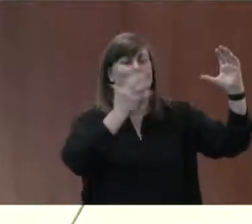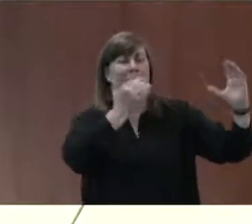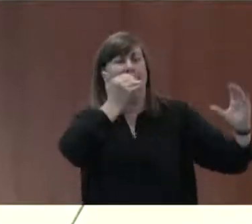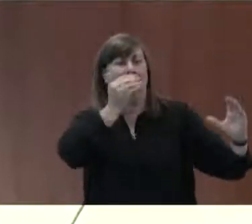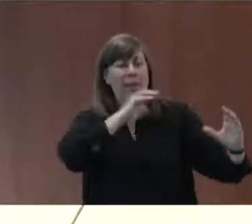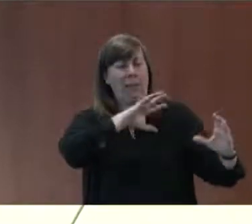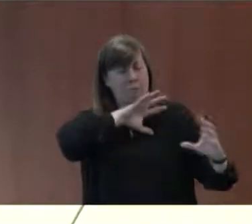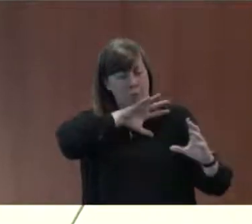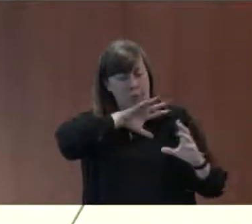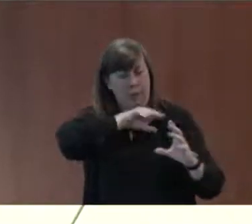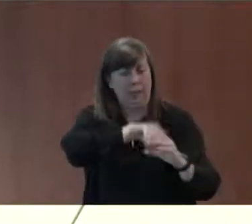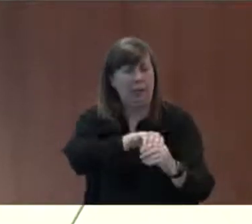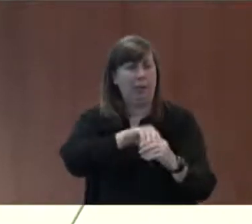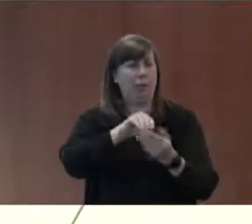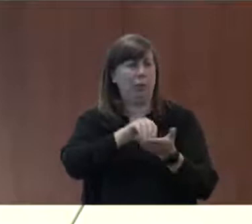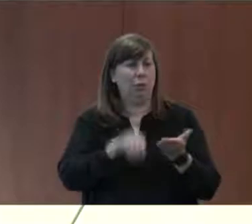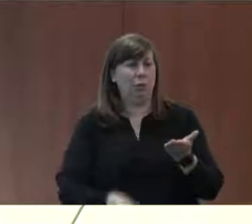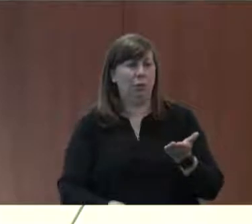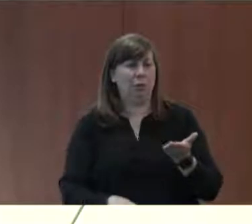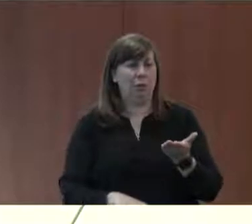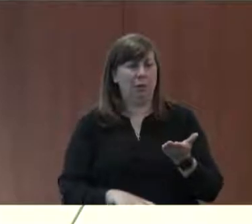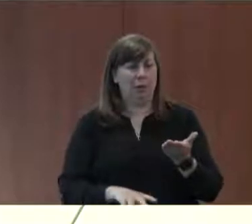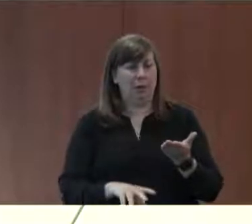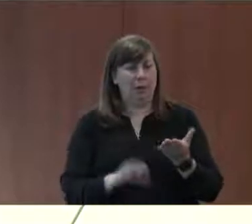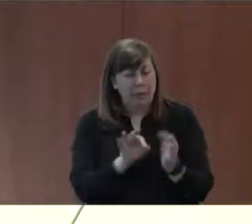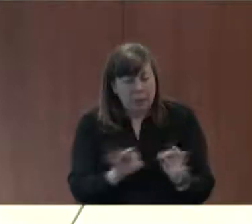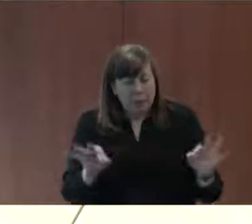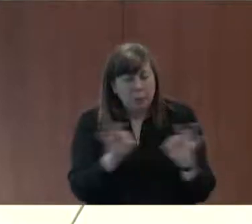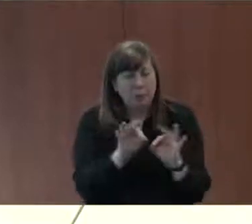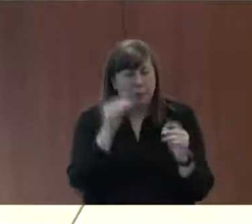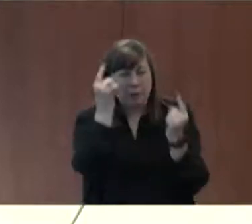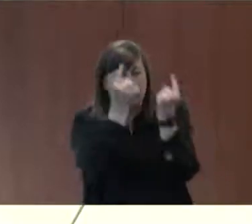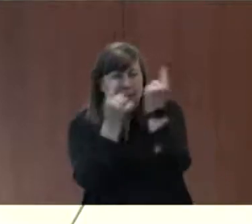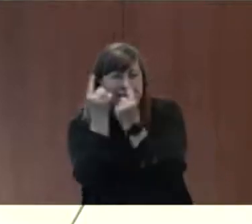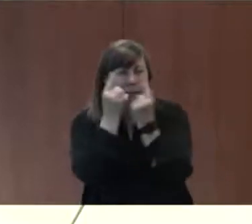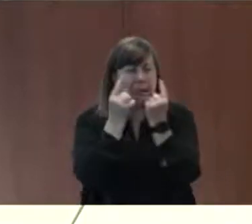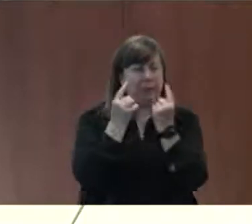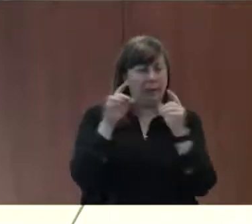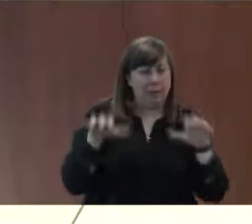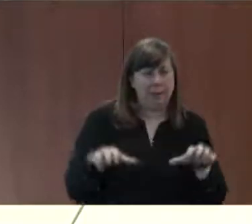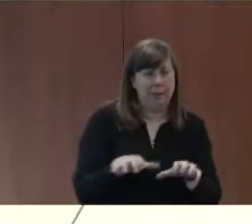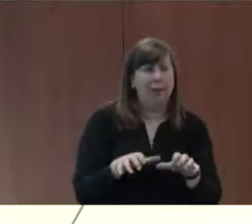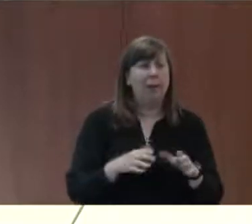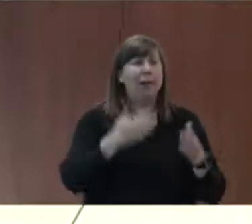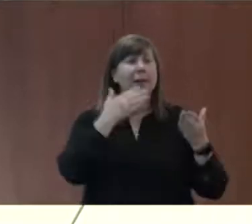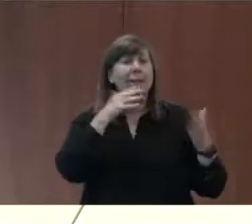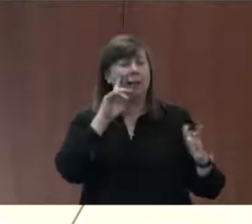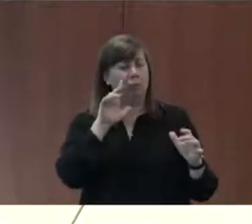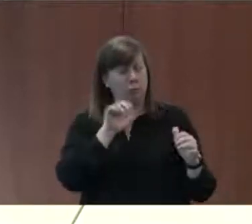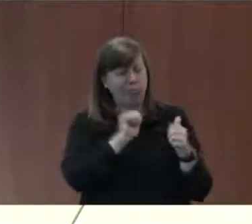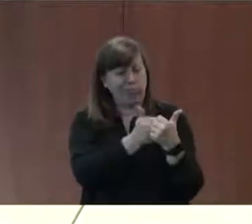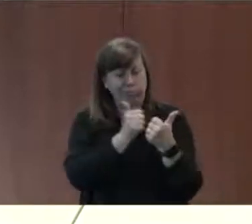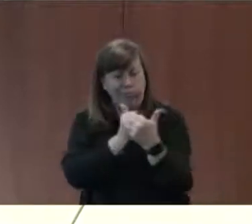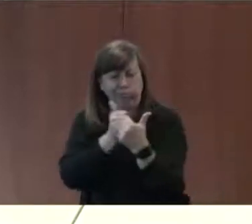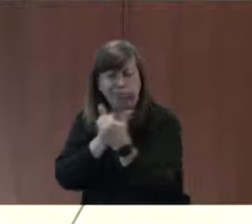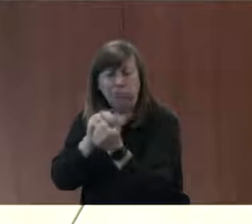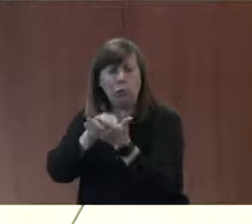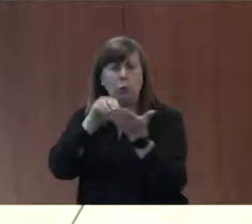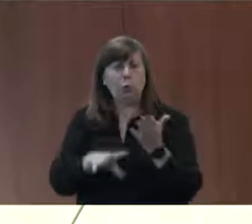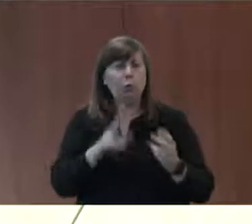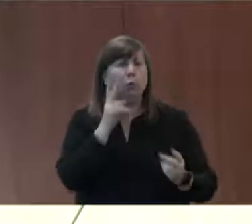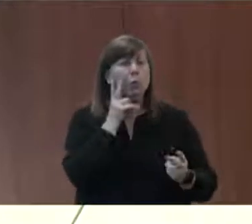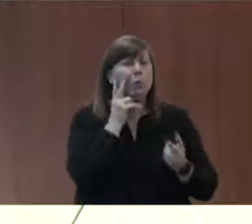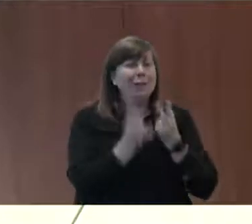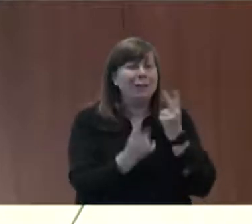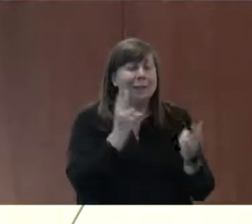for engaging students in critical thinking activities. Thank you for challenging students to